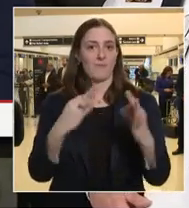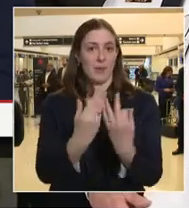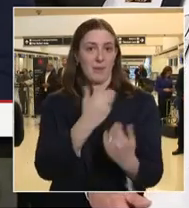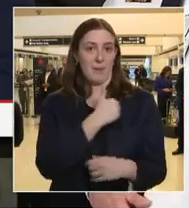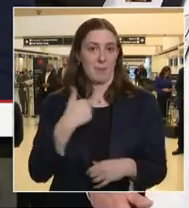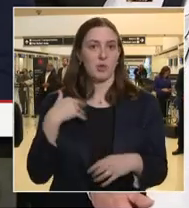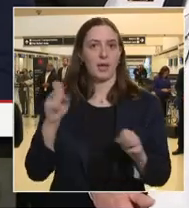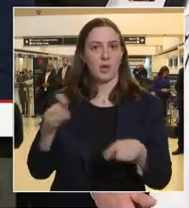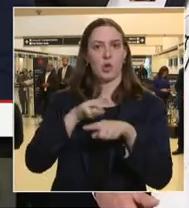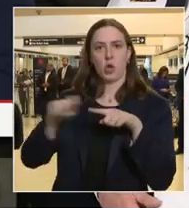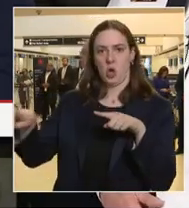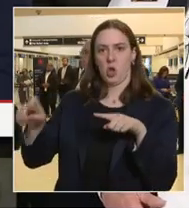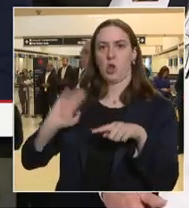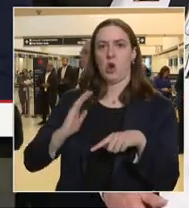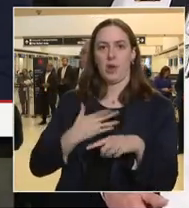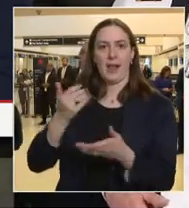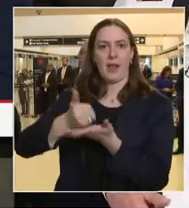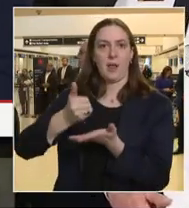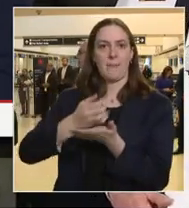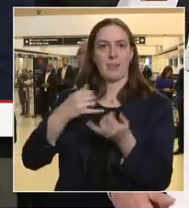1-800-679-8215,